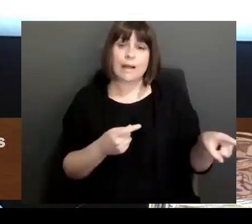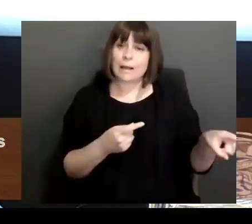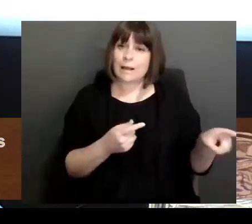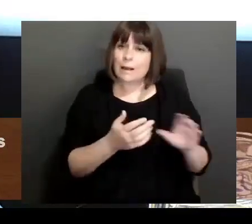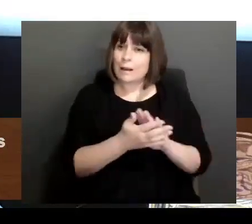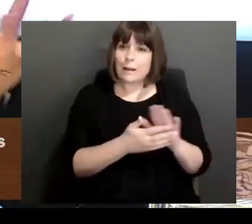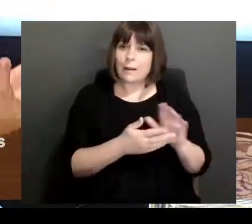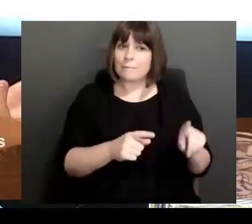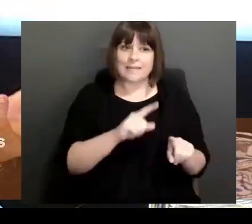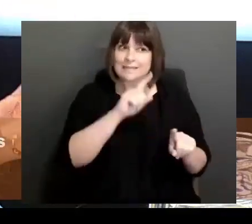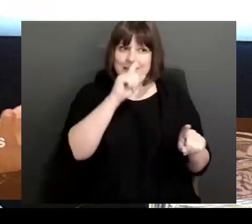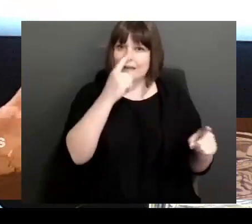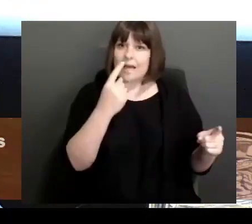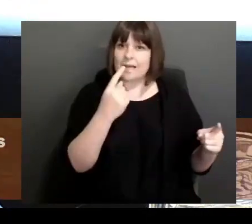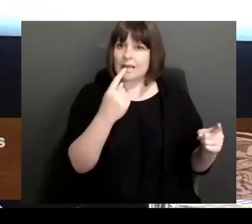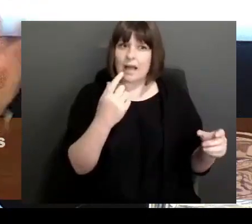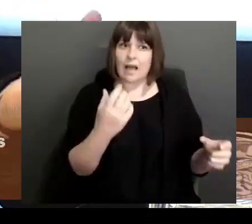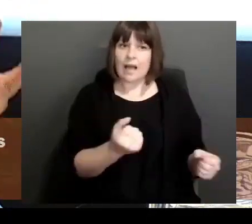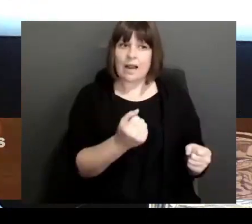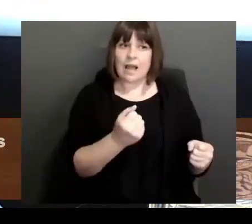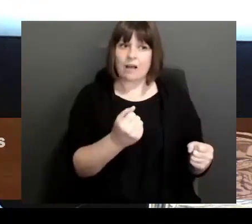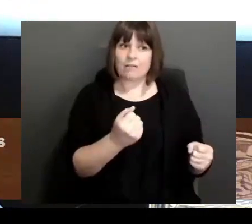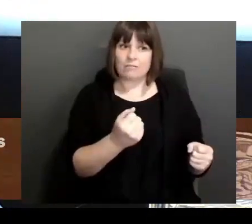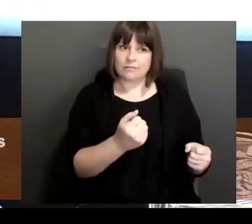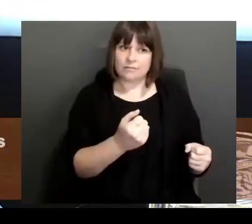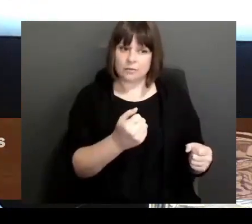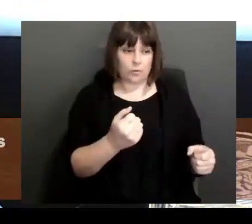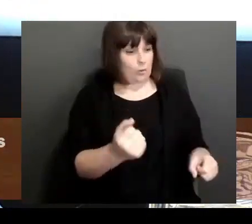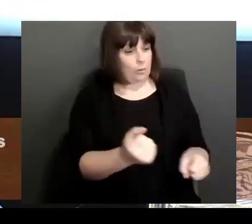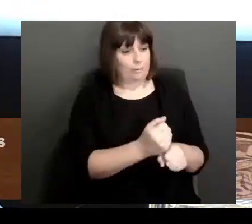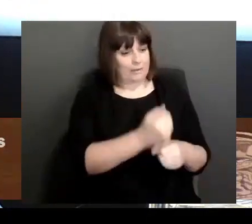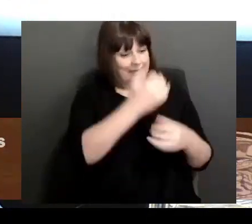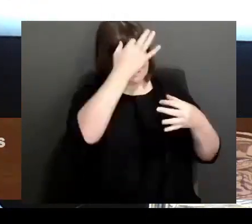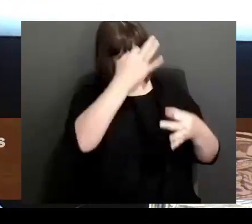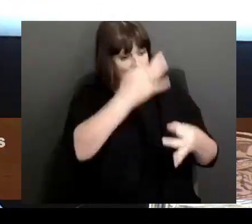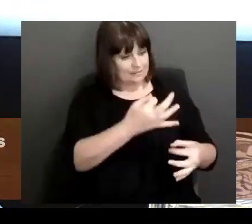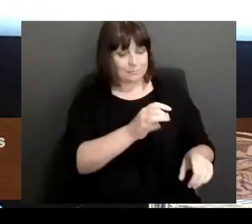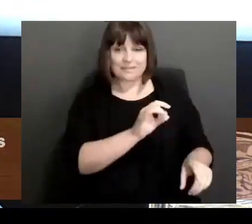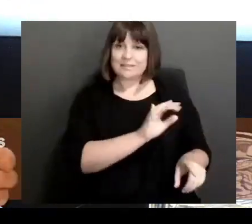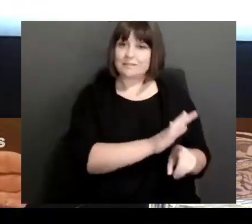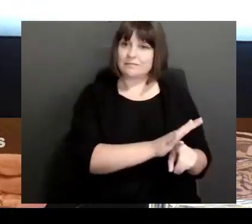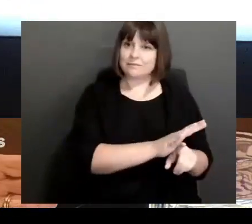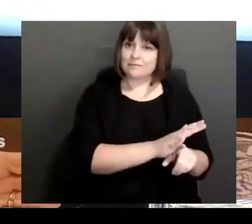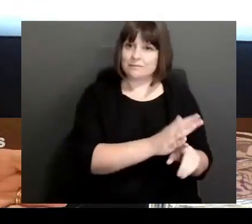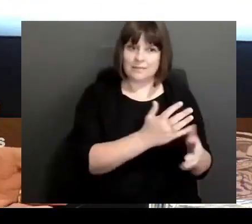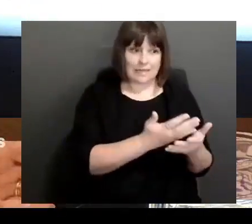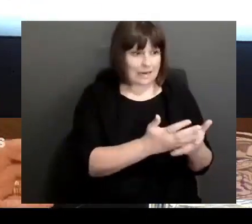what self-determination should be looking like and the choices that need to be made.